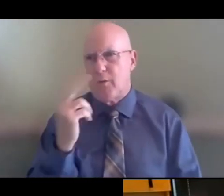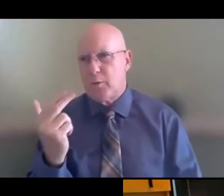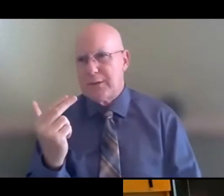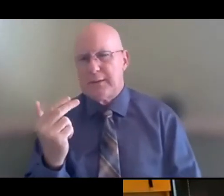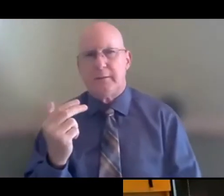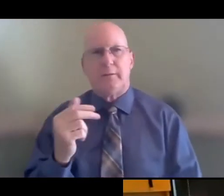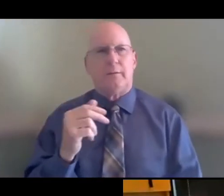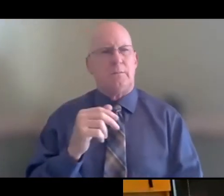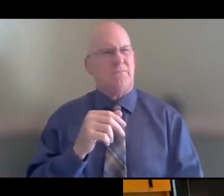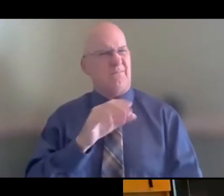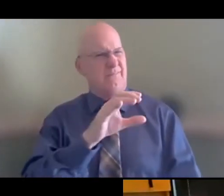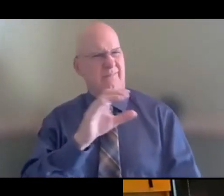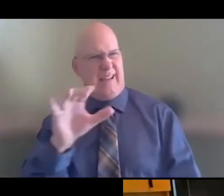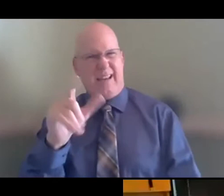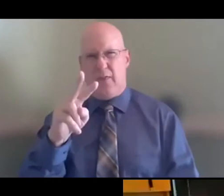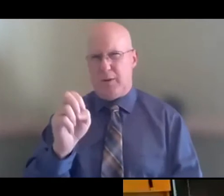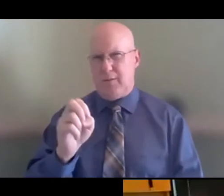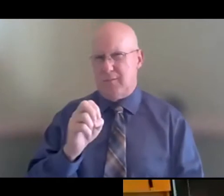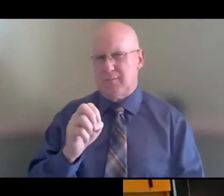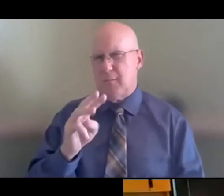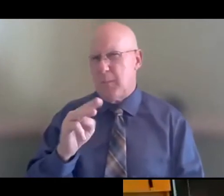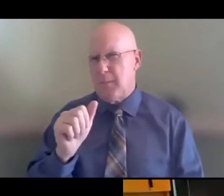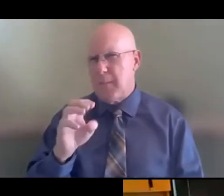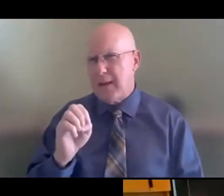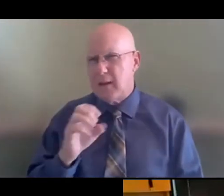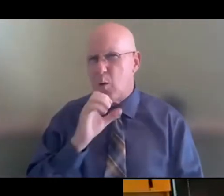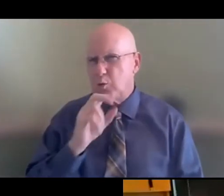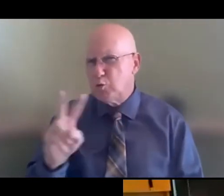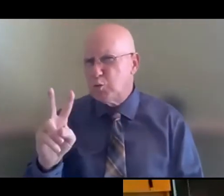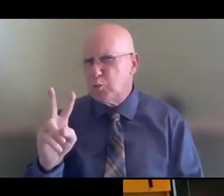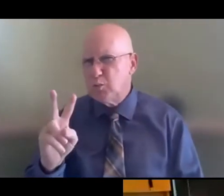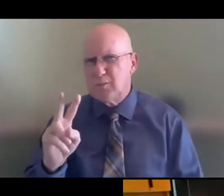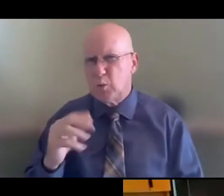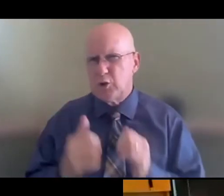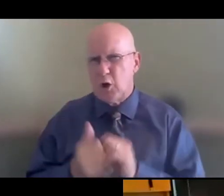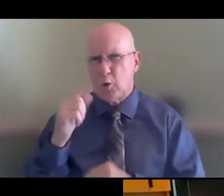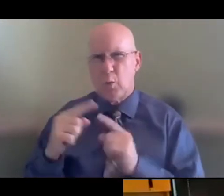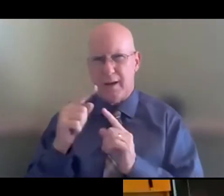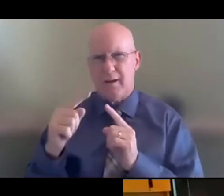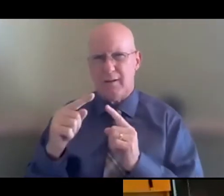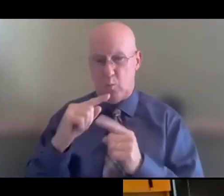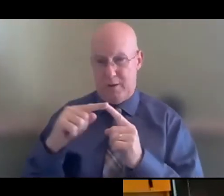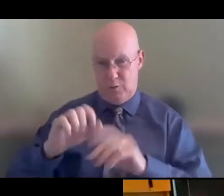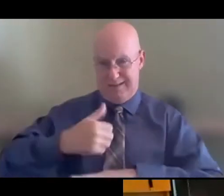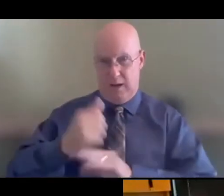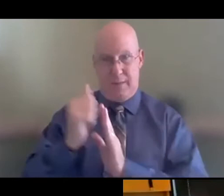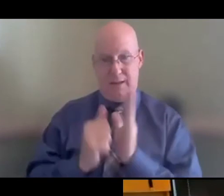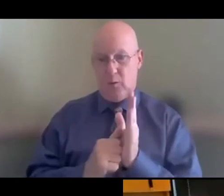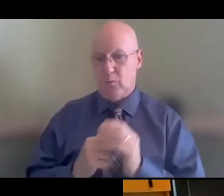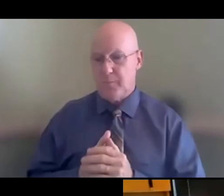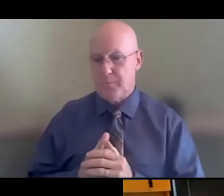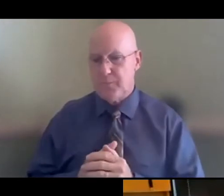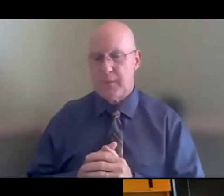May was, I don't know, 2 maybe, or younger when an account was opened. What do